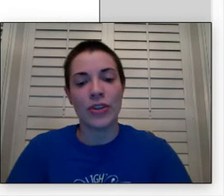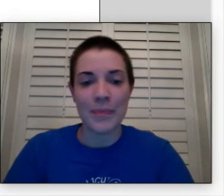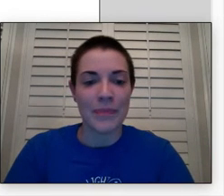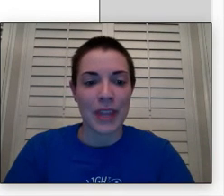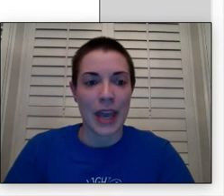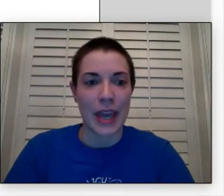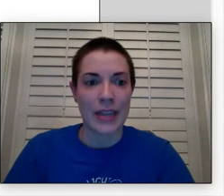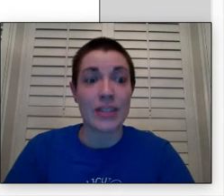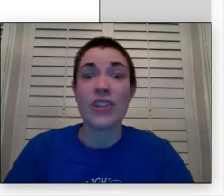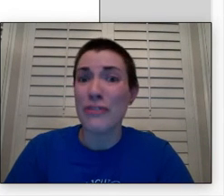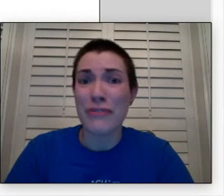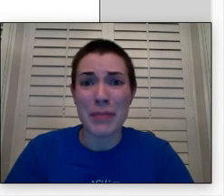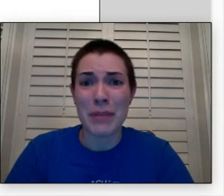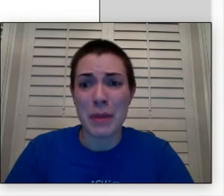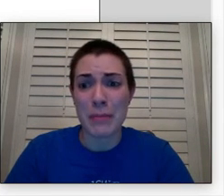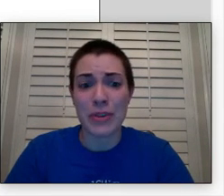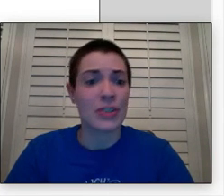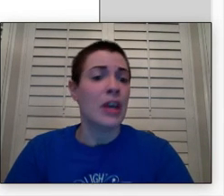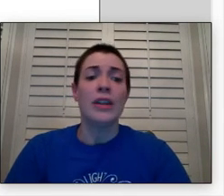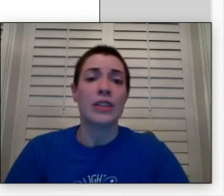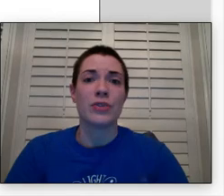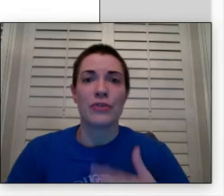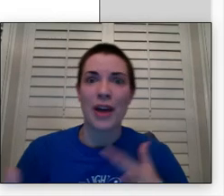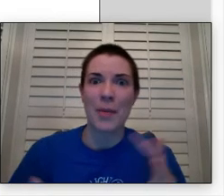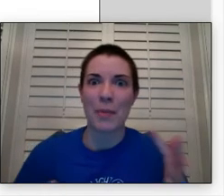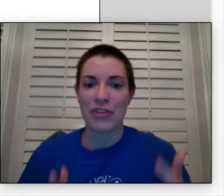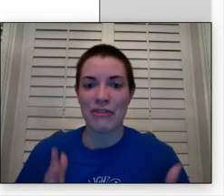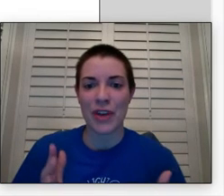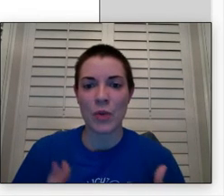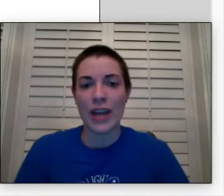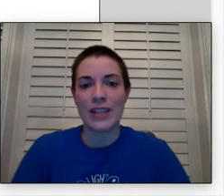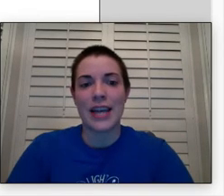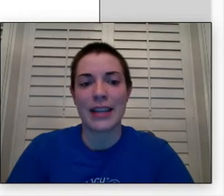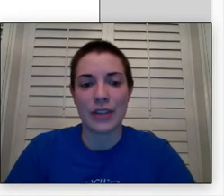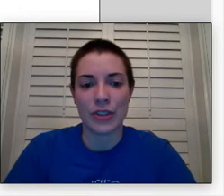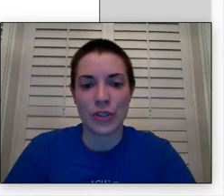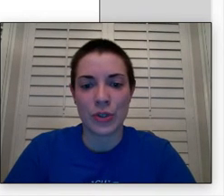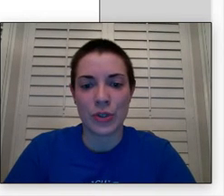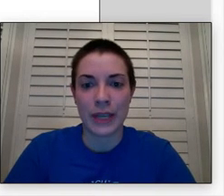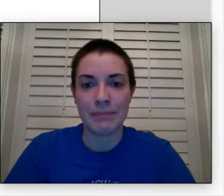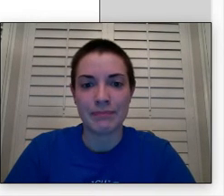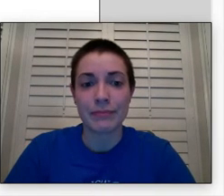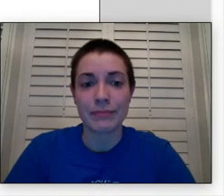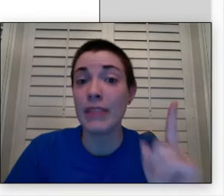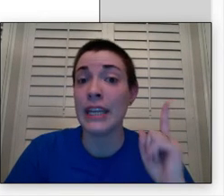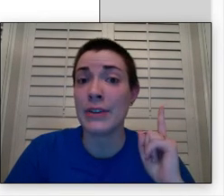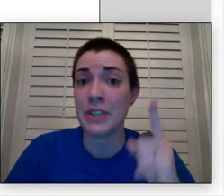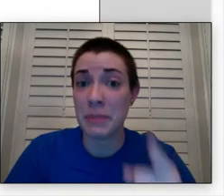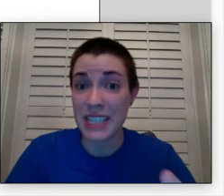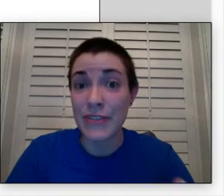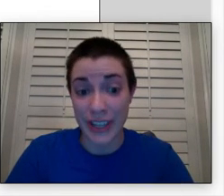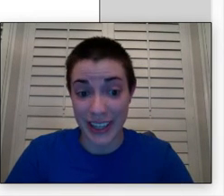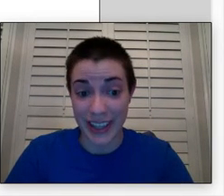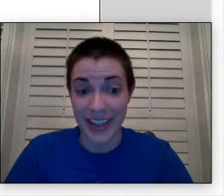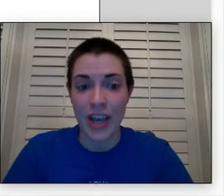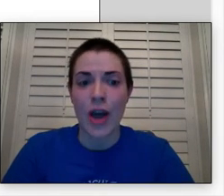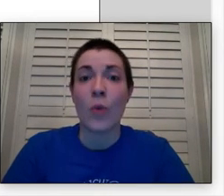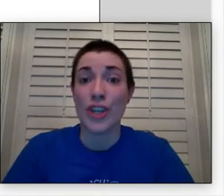you and your family members to sort of come up with a fun way to act out the story. Now,